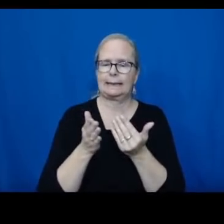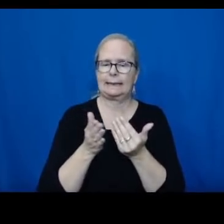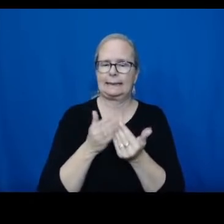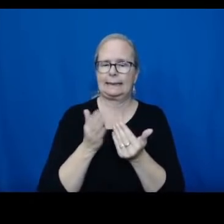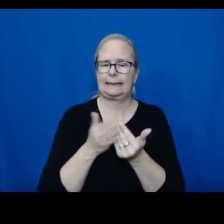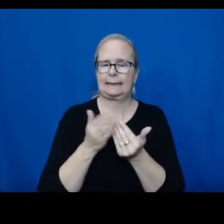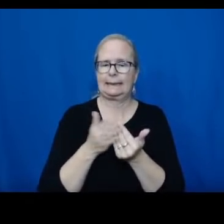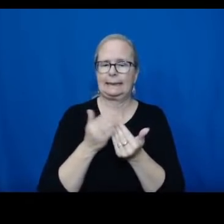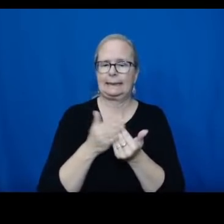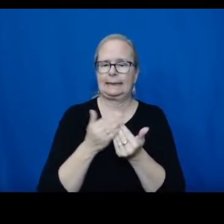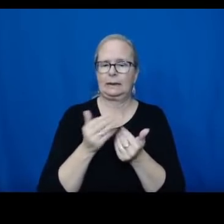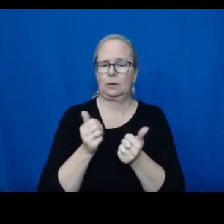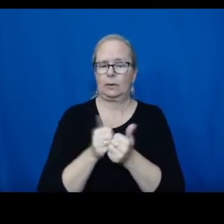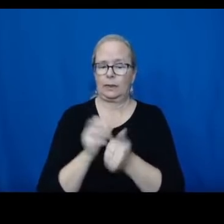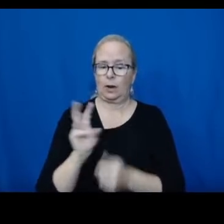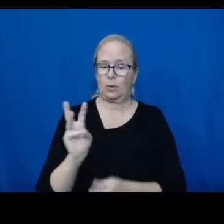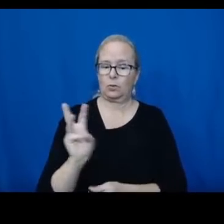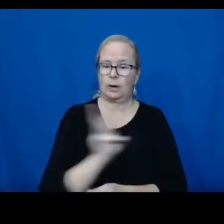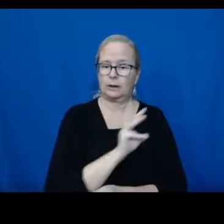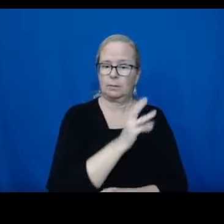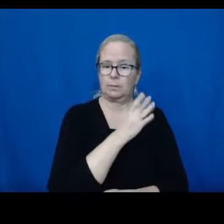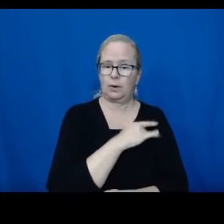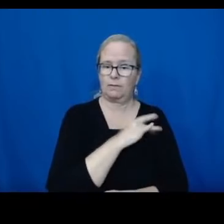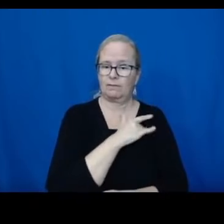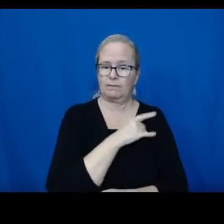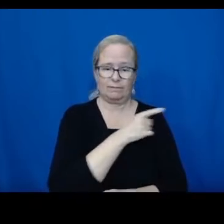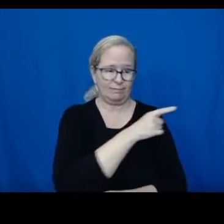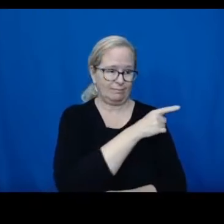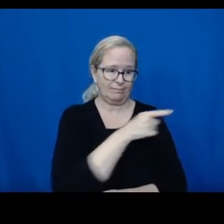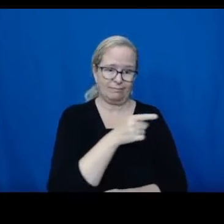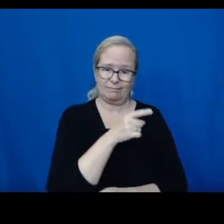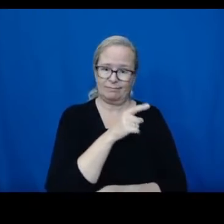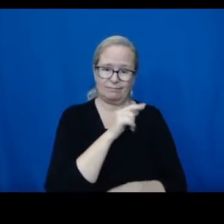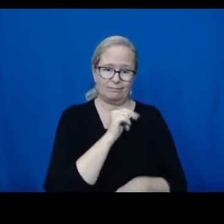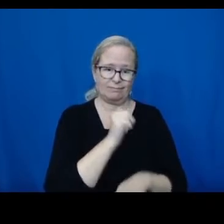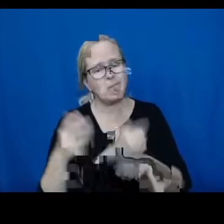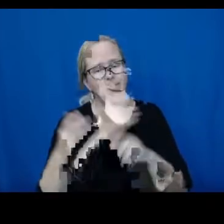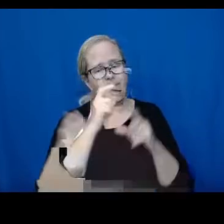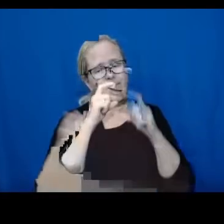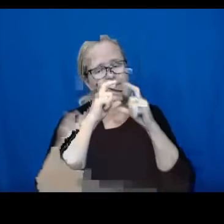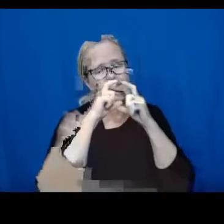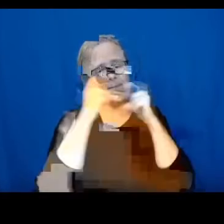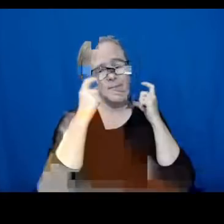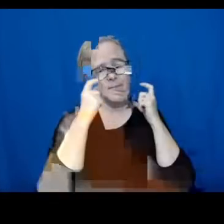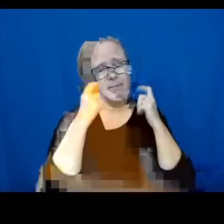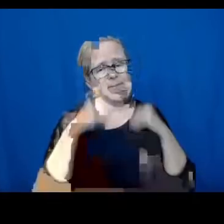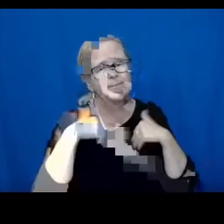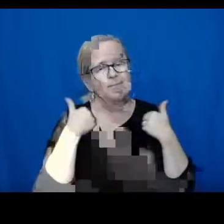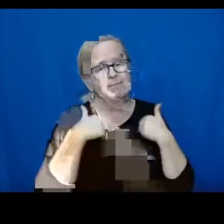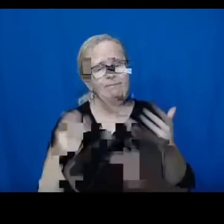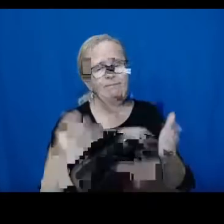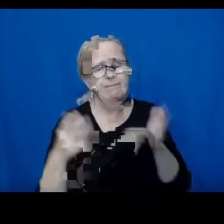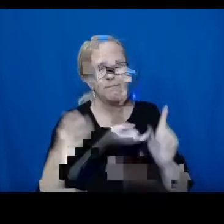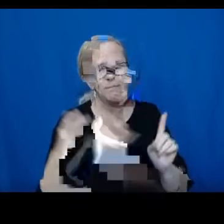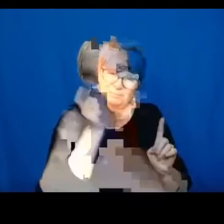and obviously mandatory masking everywhere. But, you just ask yourself, really, are